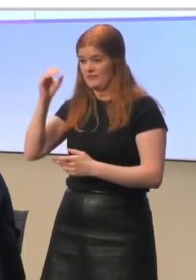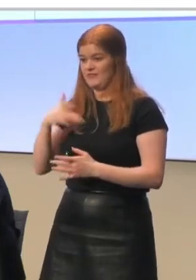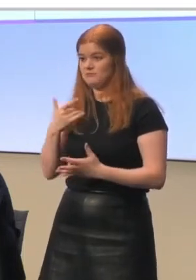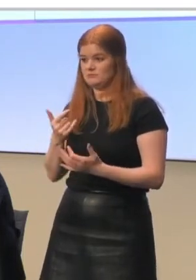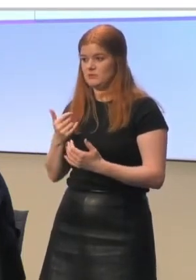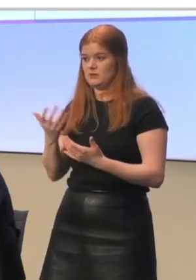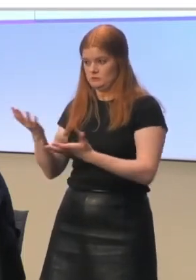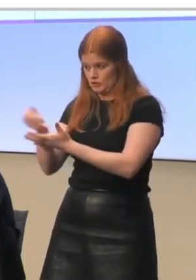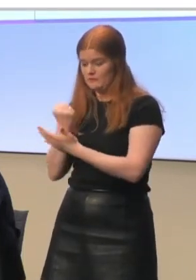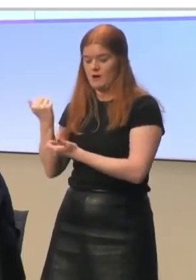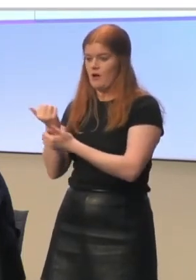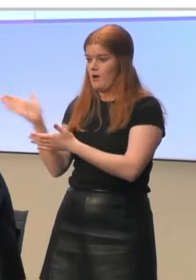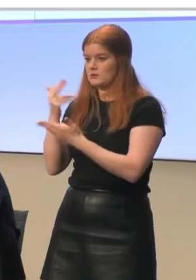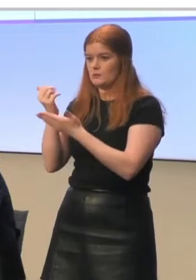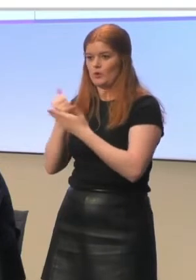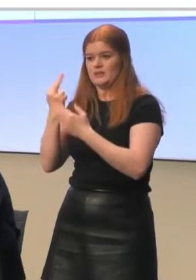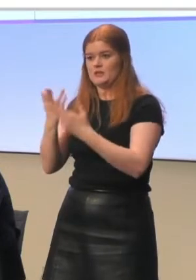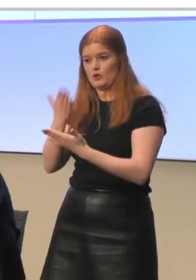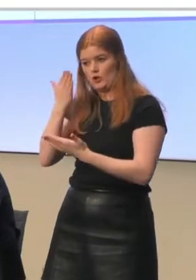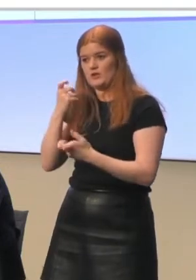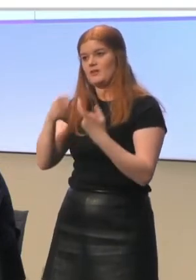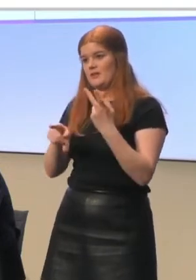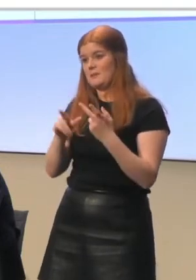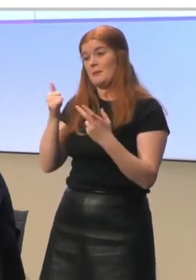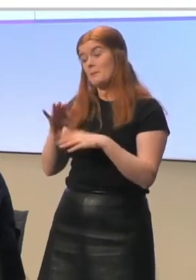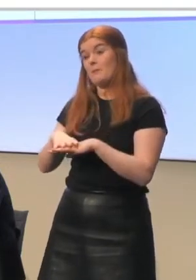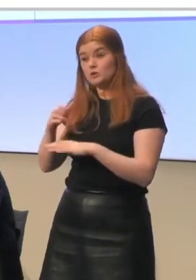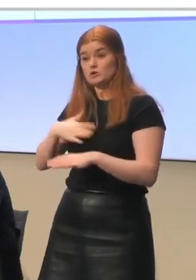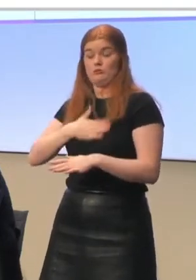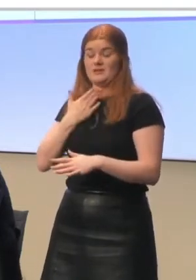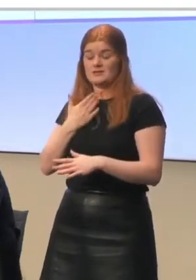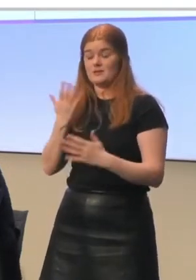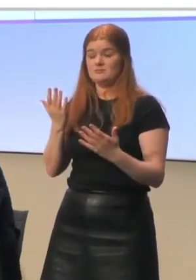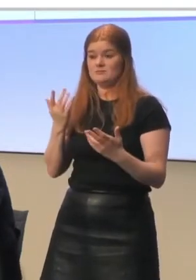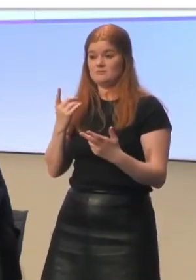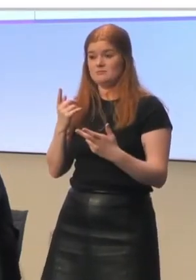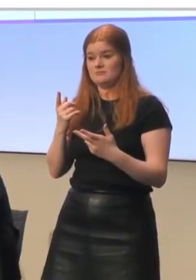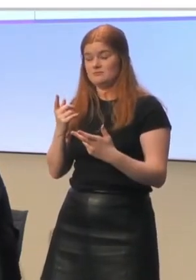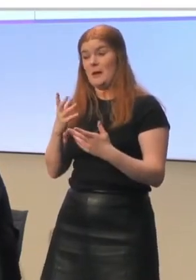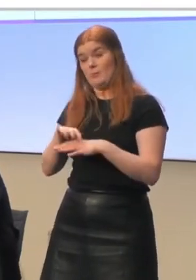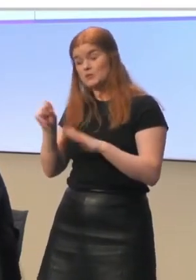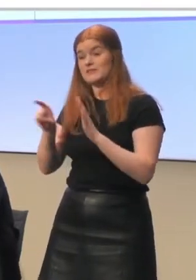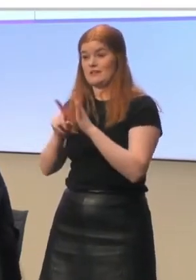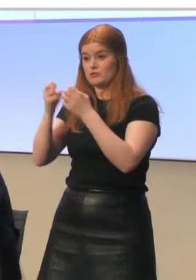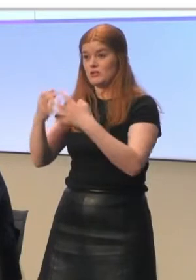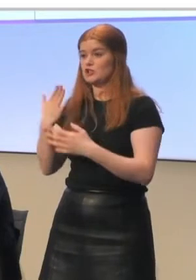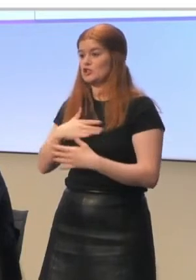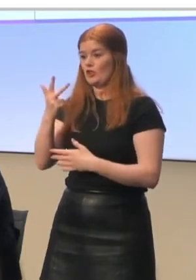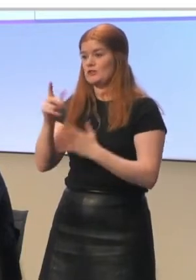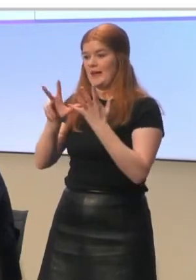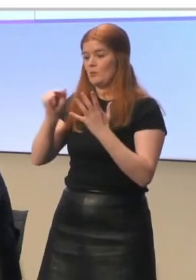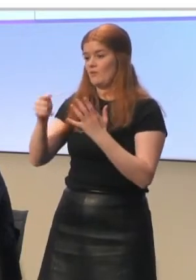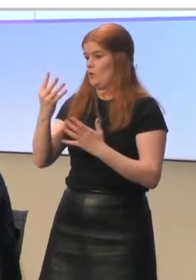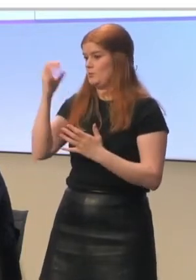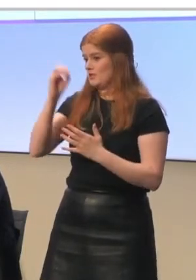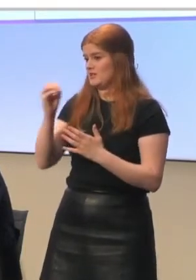got all the support that they needed to learn. And then perhaps the most surprising and The most negative finding will be that only